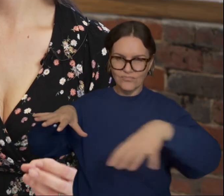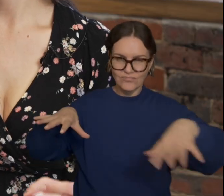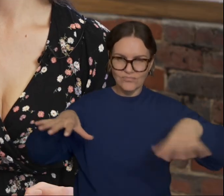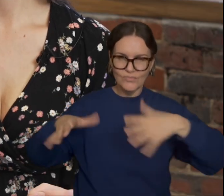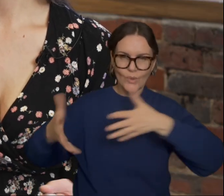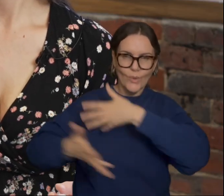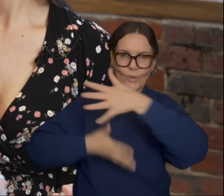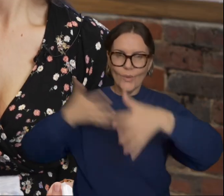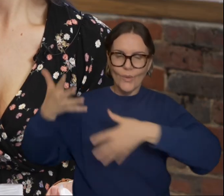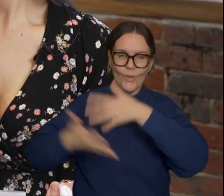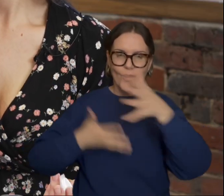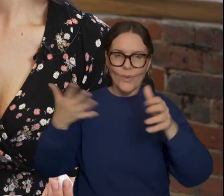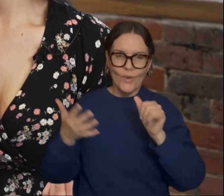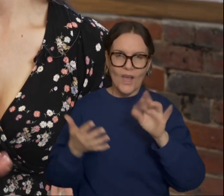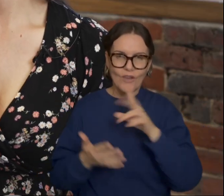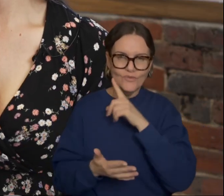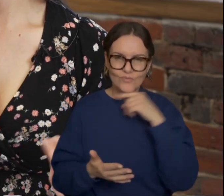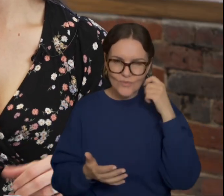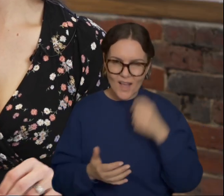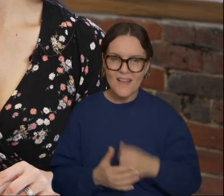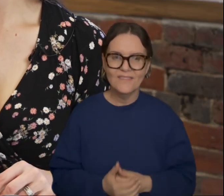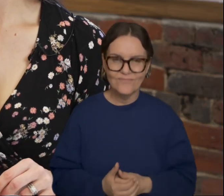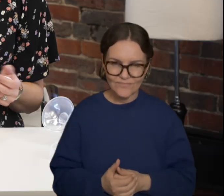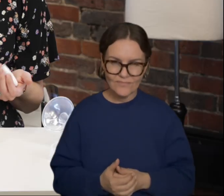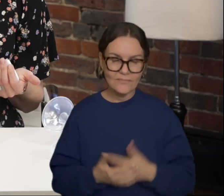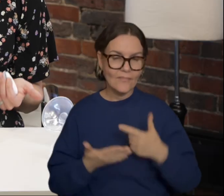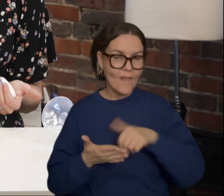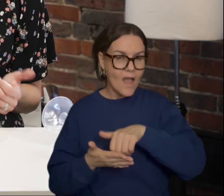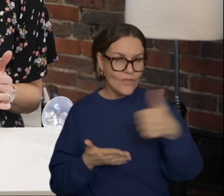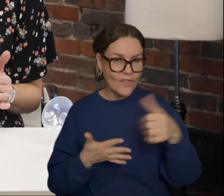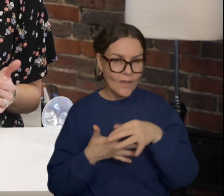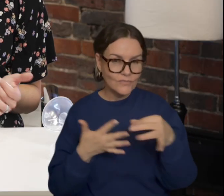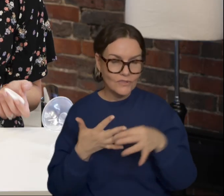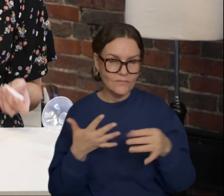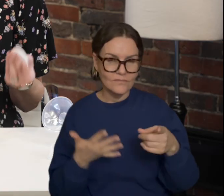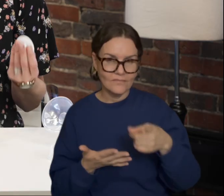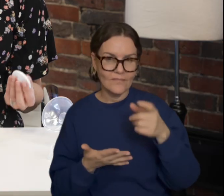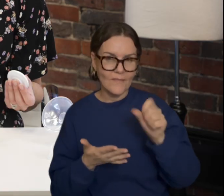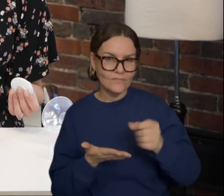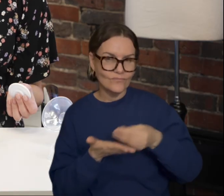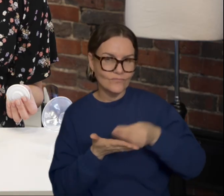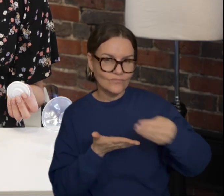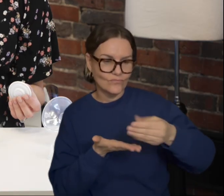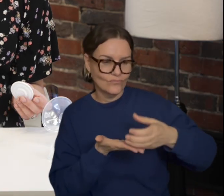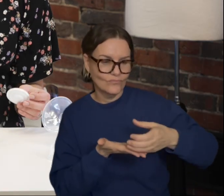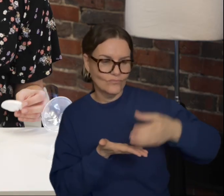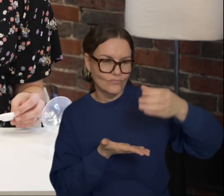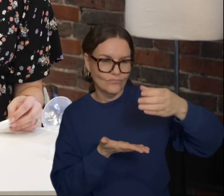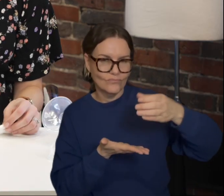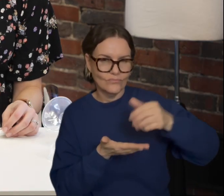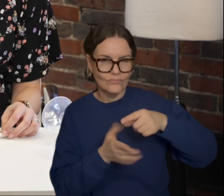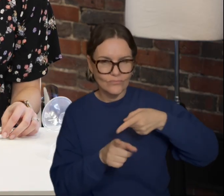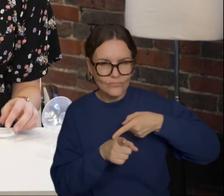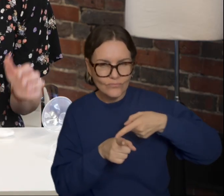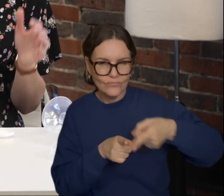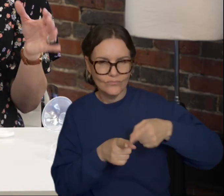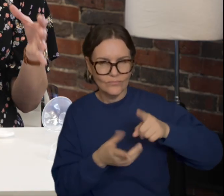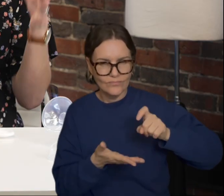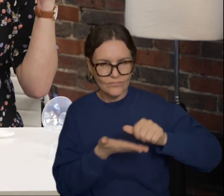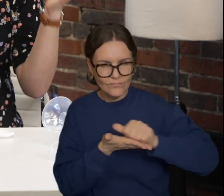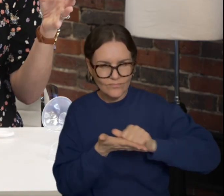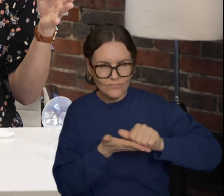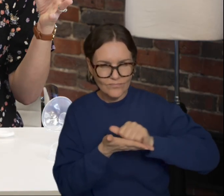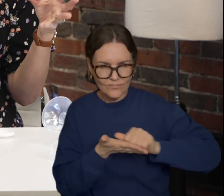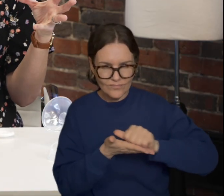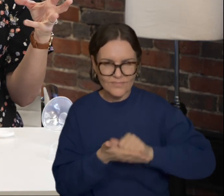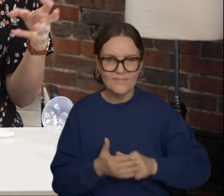out and they're going to air dry pretty quickly because they were in such hot water. The next option is a standalone sterilizer. So if you have a